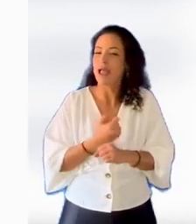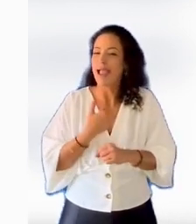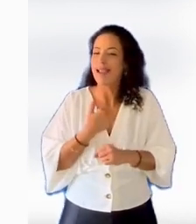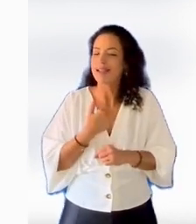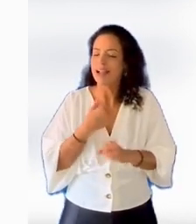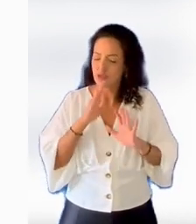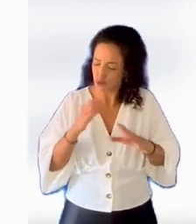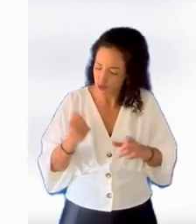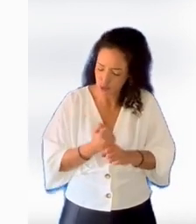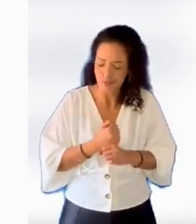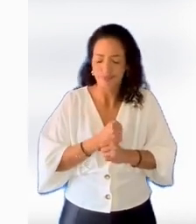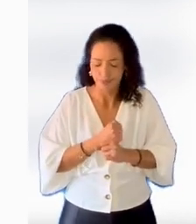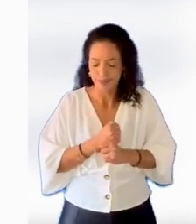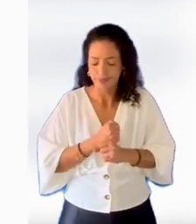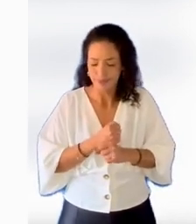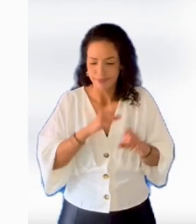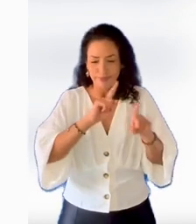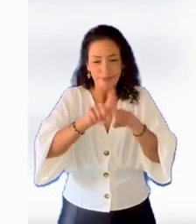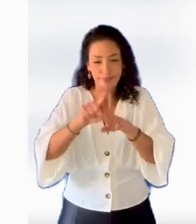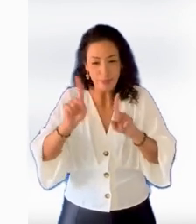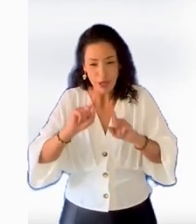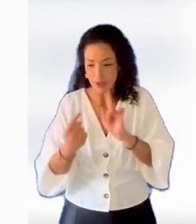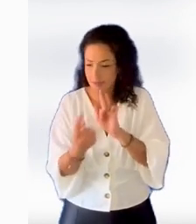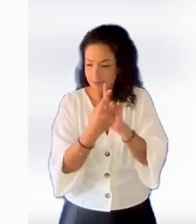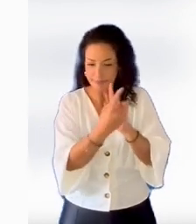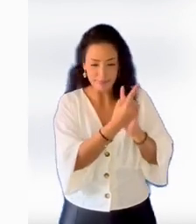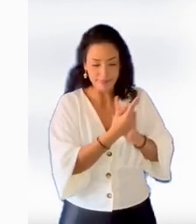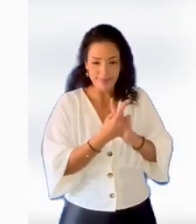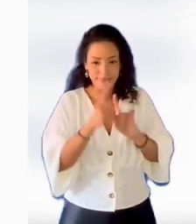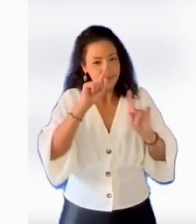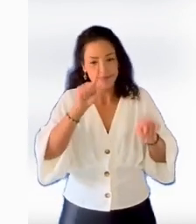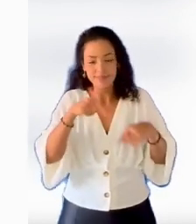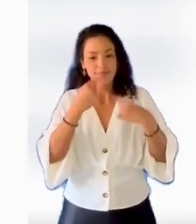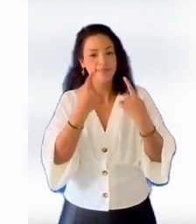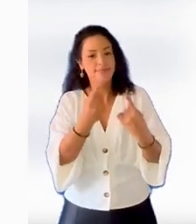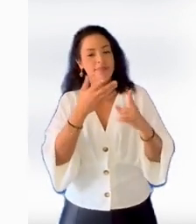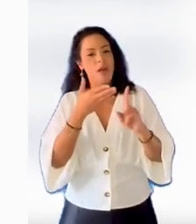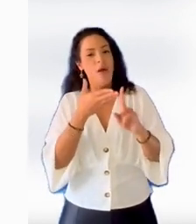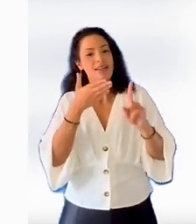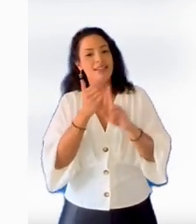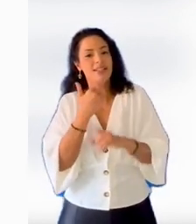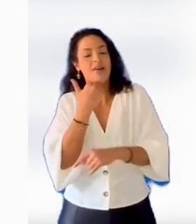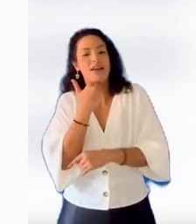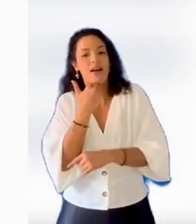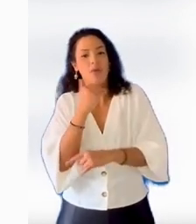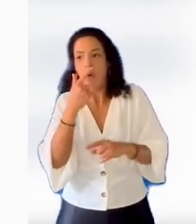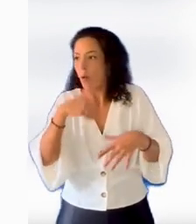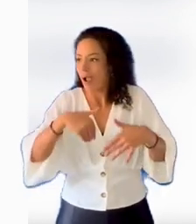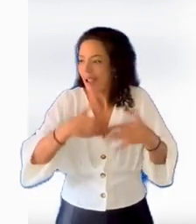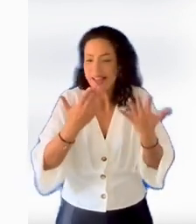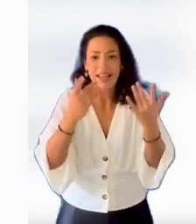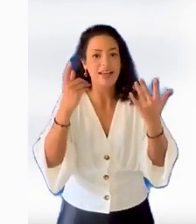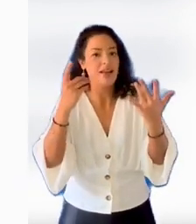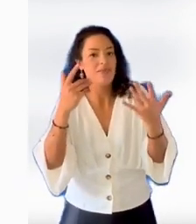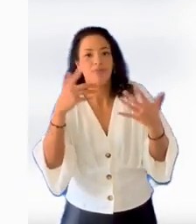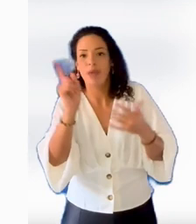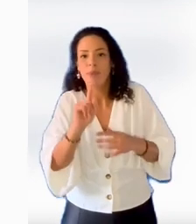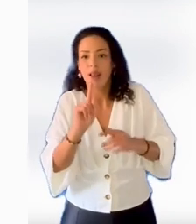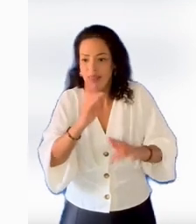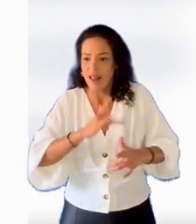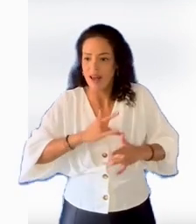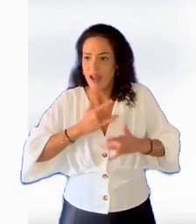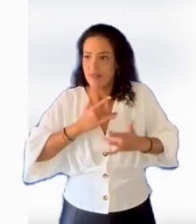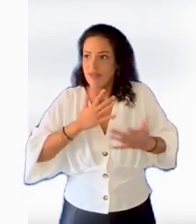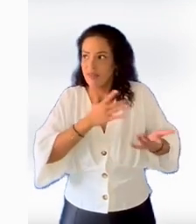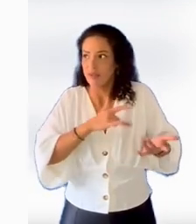young people and adults I've encountered across a range of contexts are simply not able to identify enough, or indeed anyone in their lives, who they